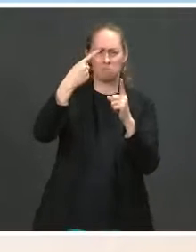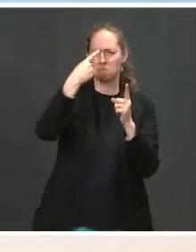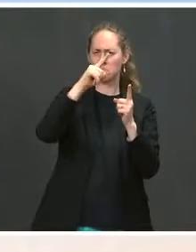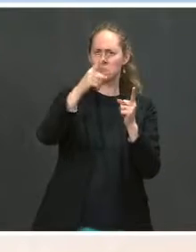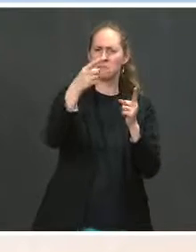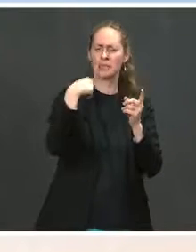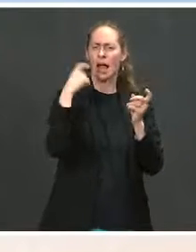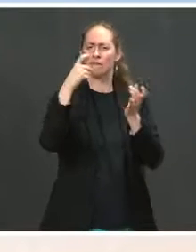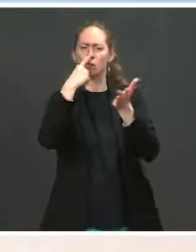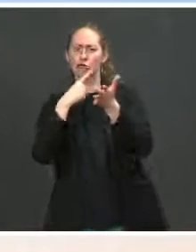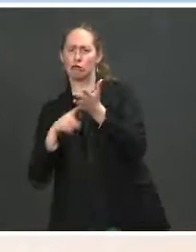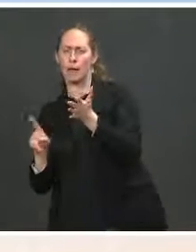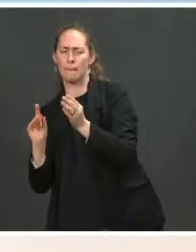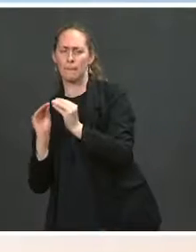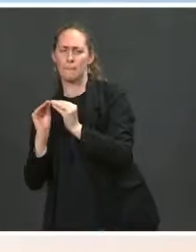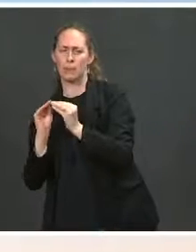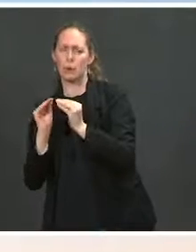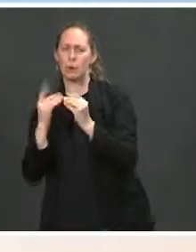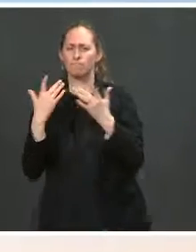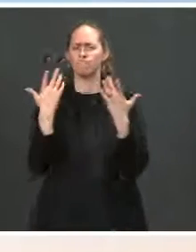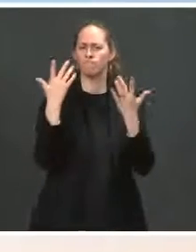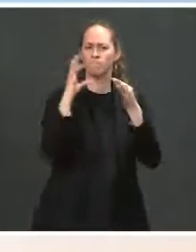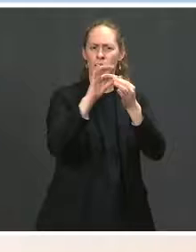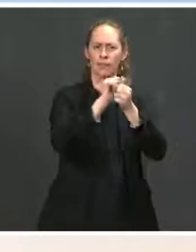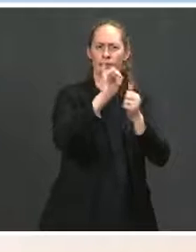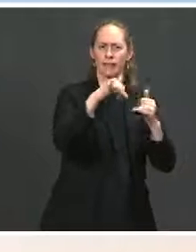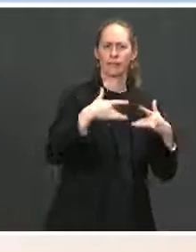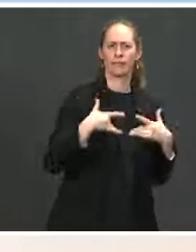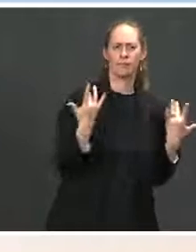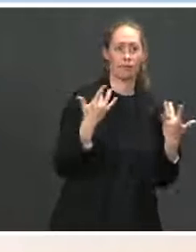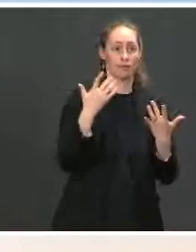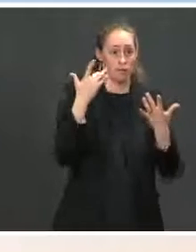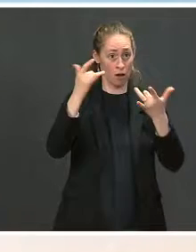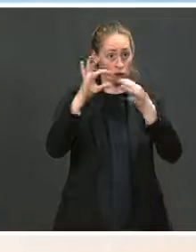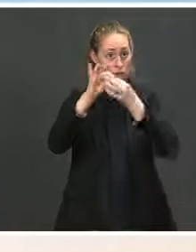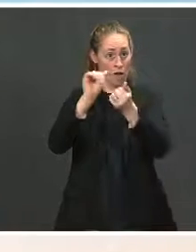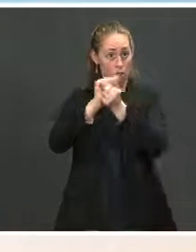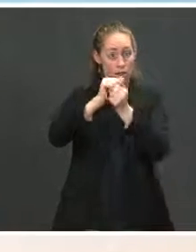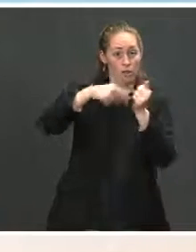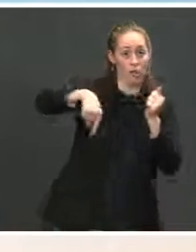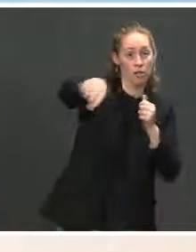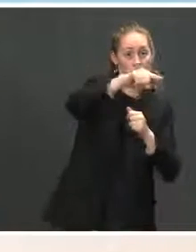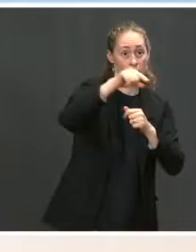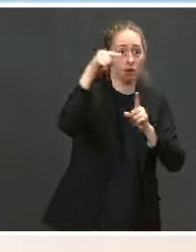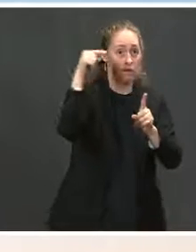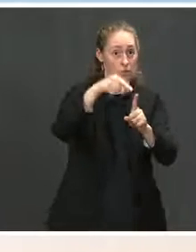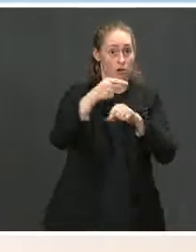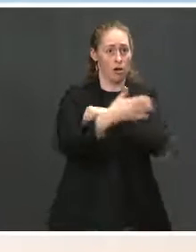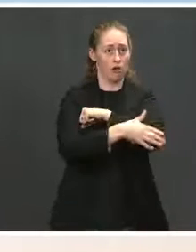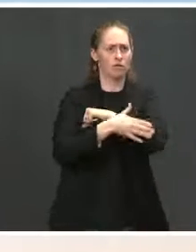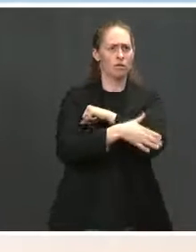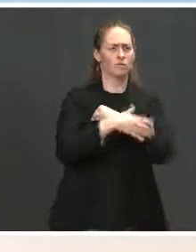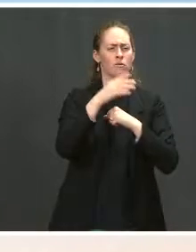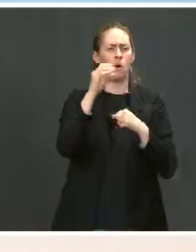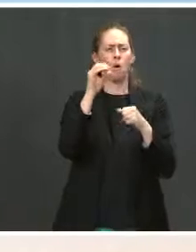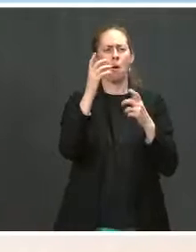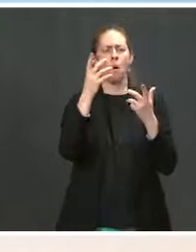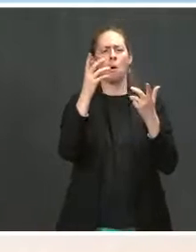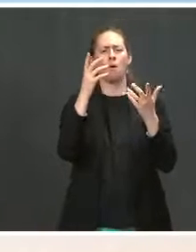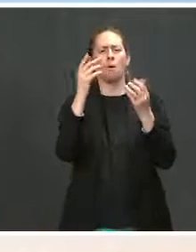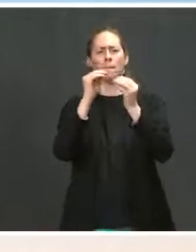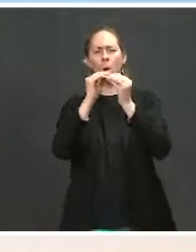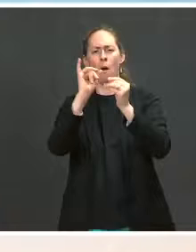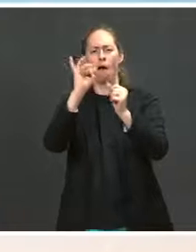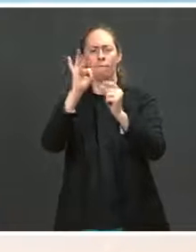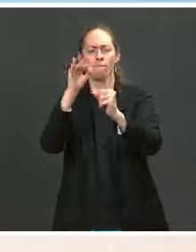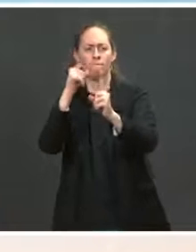are focused on is working directly with these countries to determine how we can deter